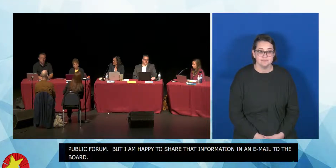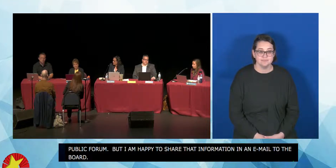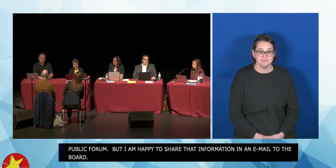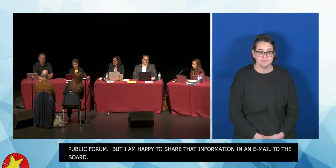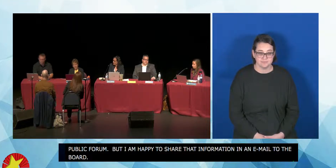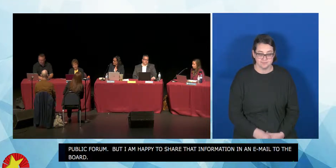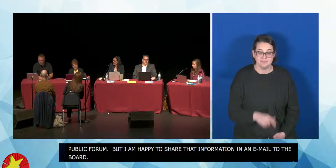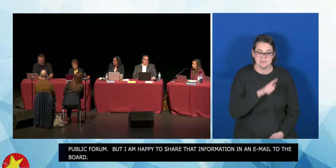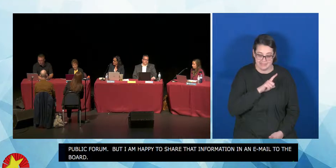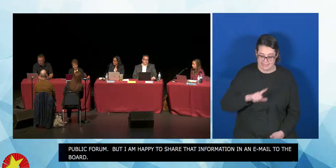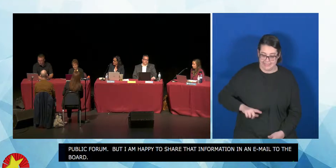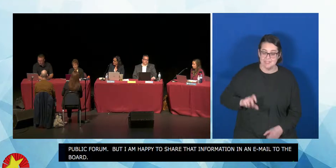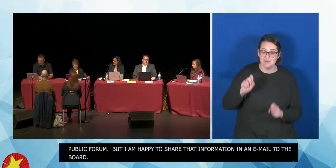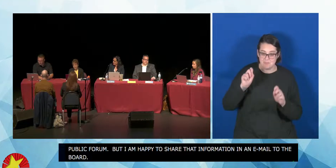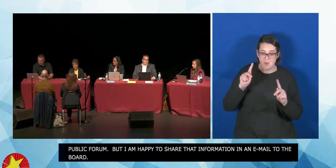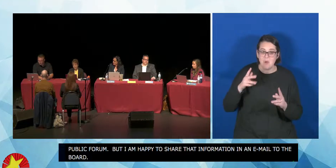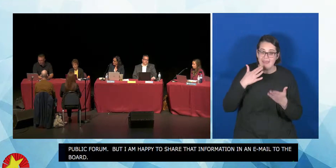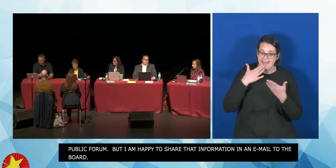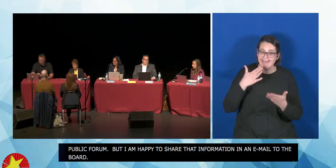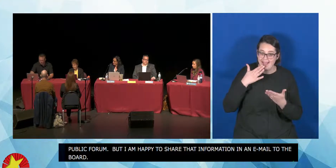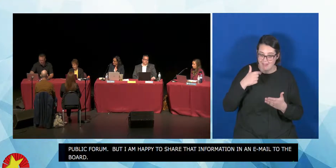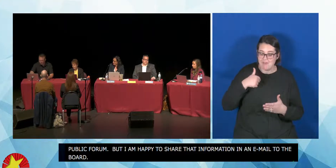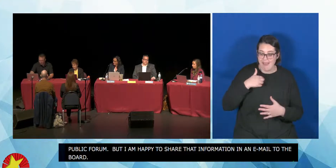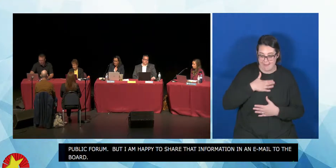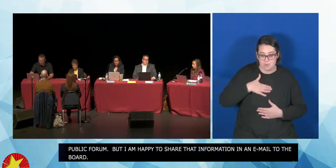Okay, thank you. I appreciate that.